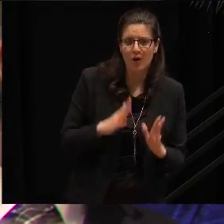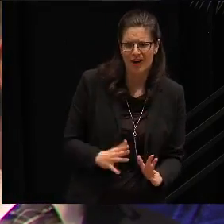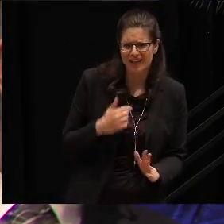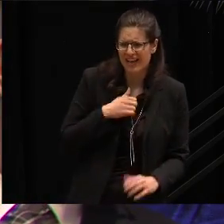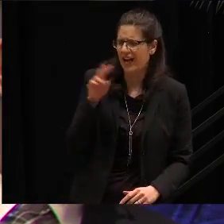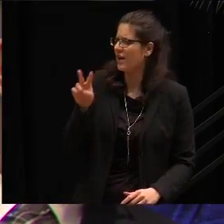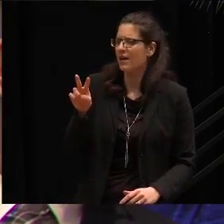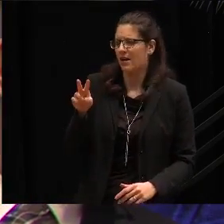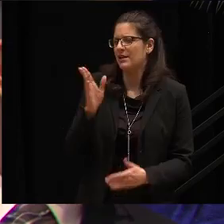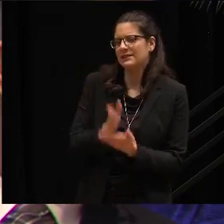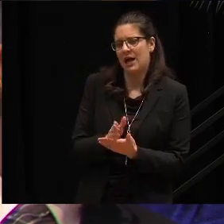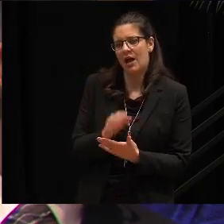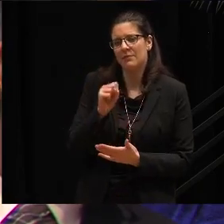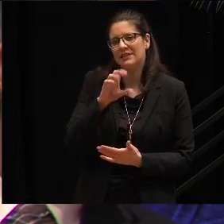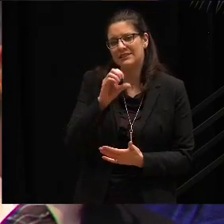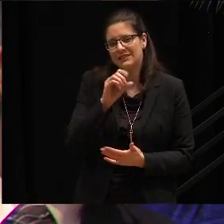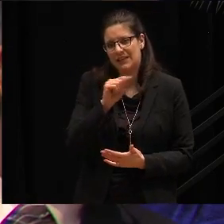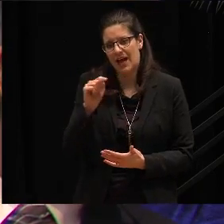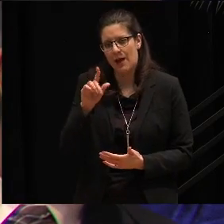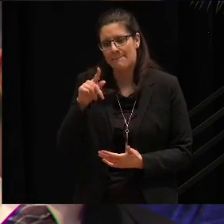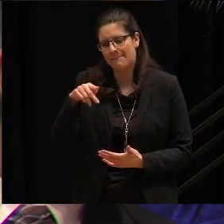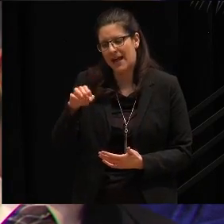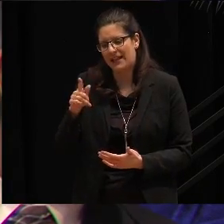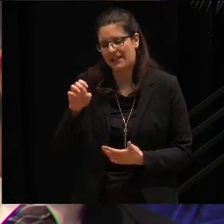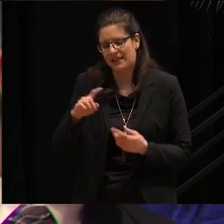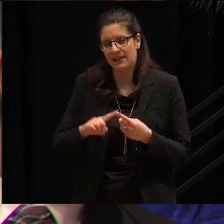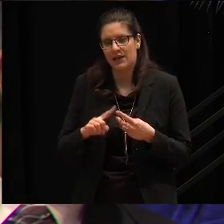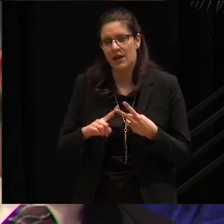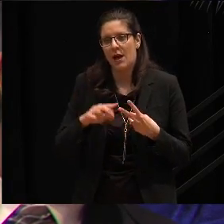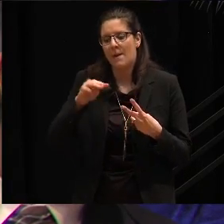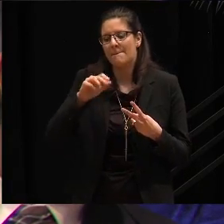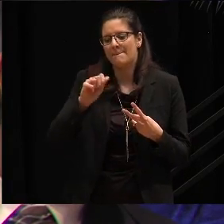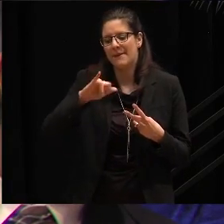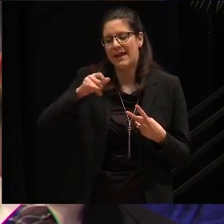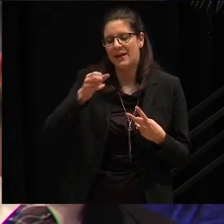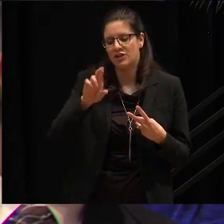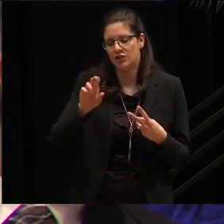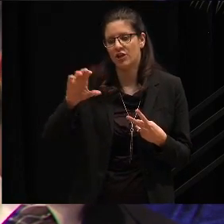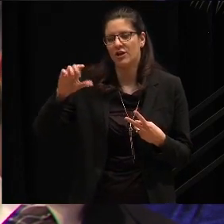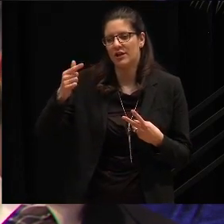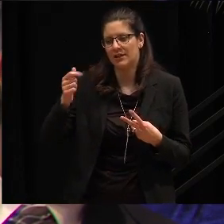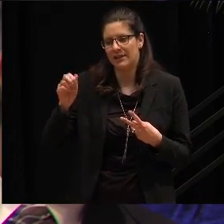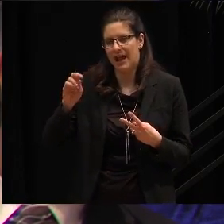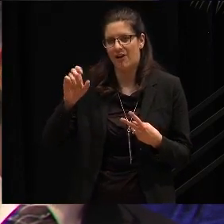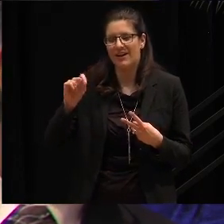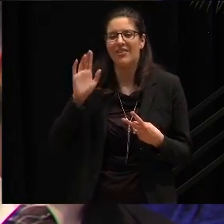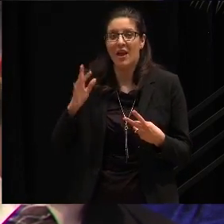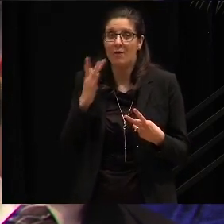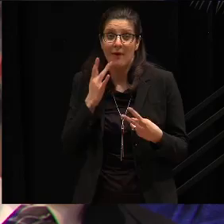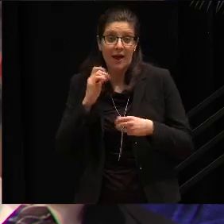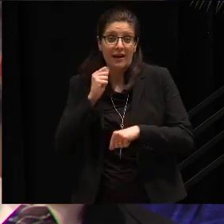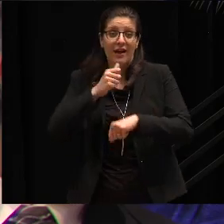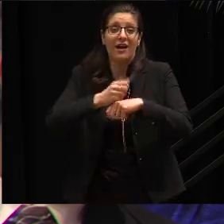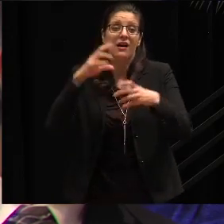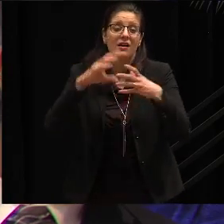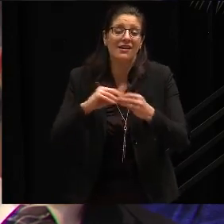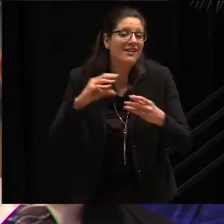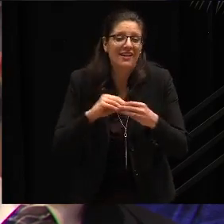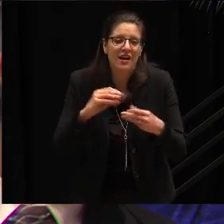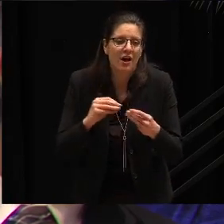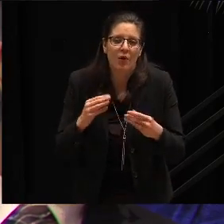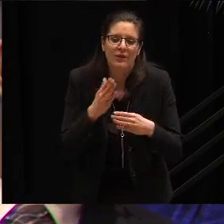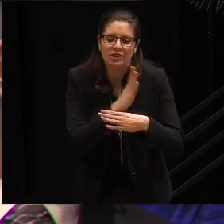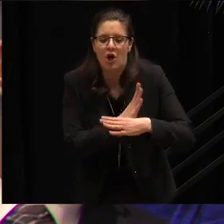stopped watching Scott Pelley and Major Garrett because their bias of setting up the stories and presenting it was